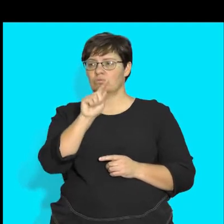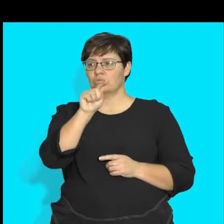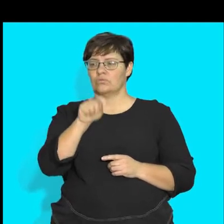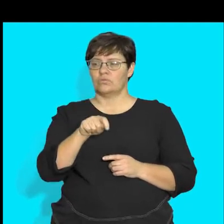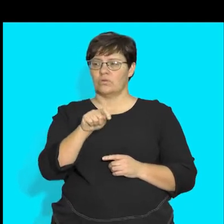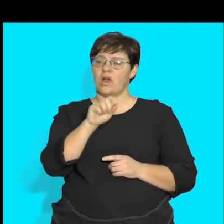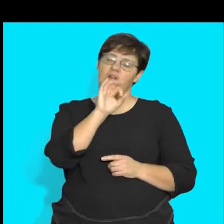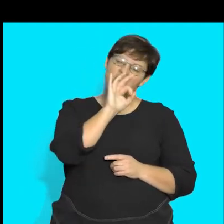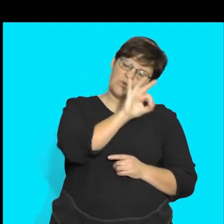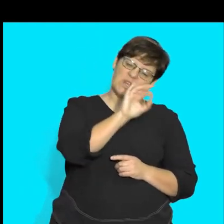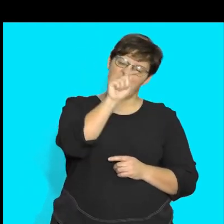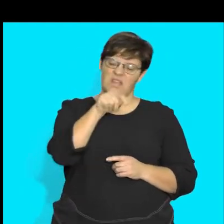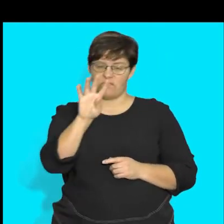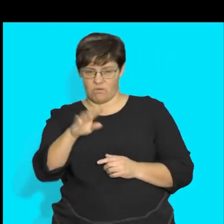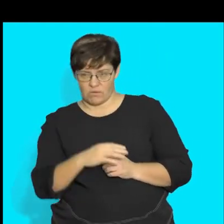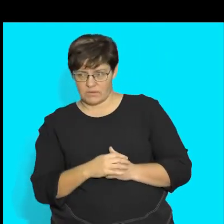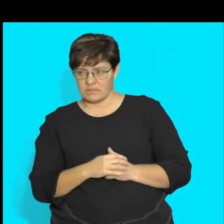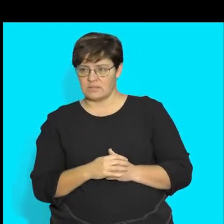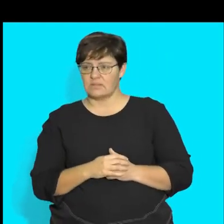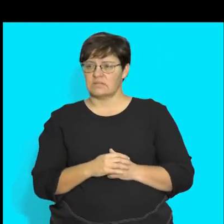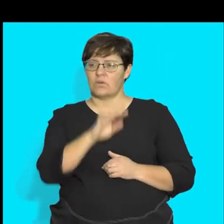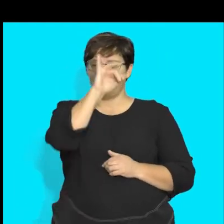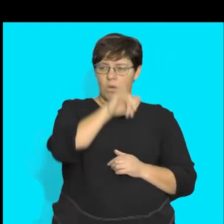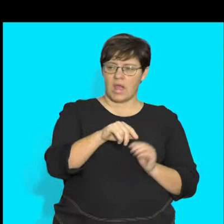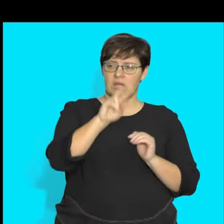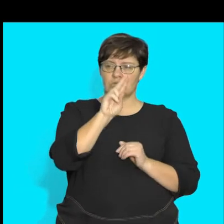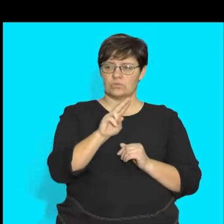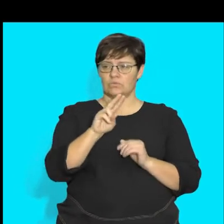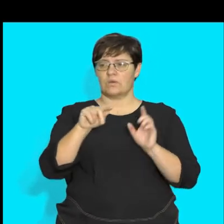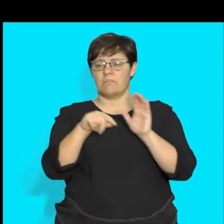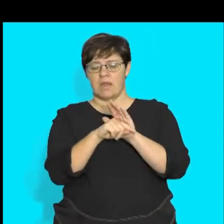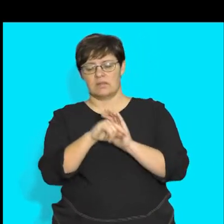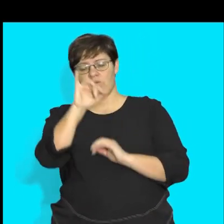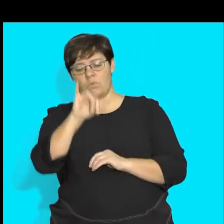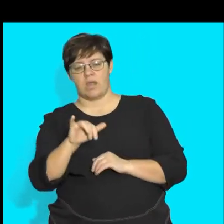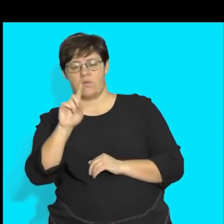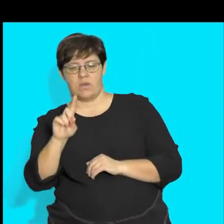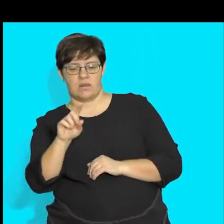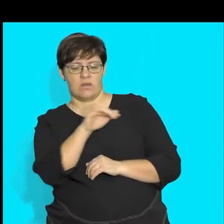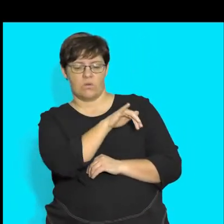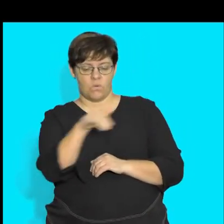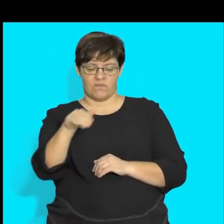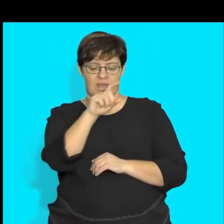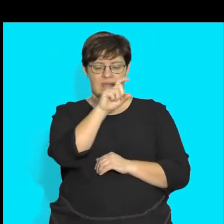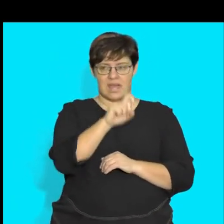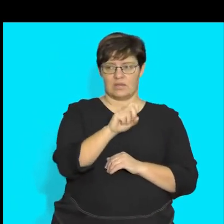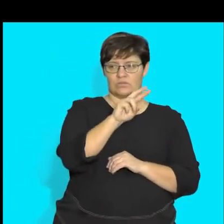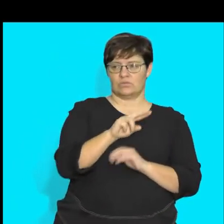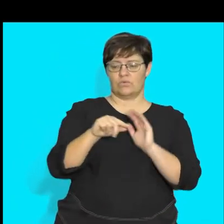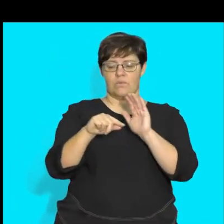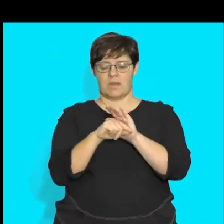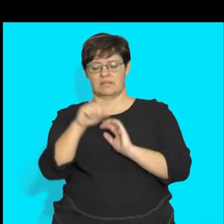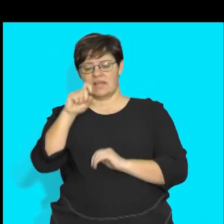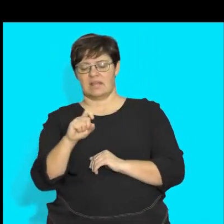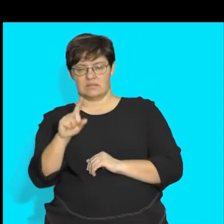did we calculate that? Well, I went the y value minus the y value over the x value minus the x value.